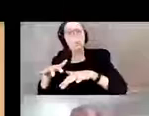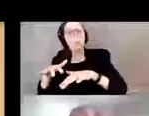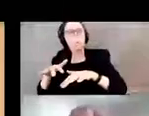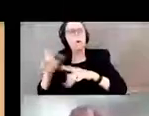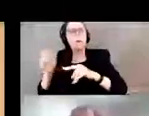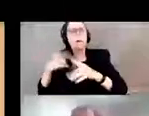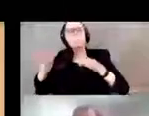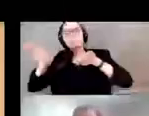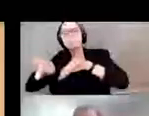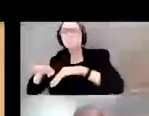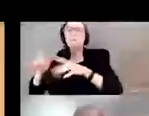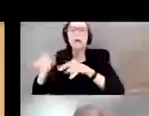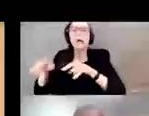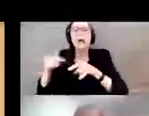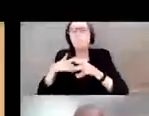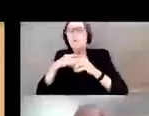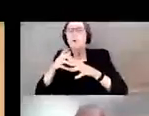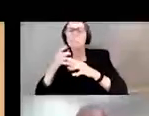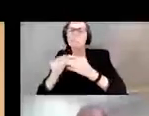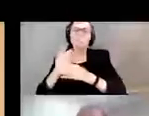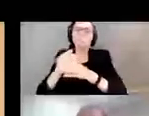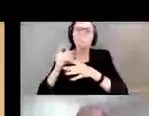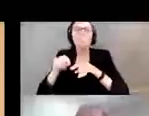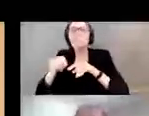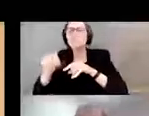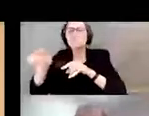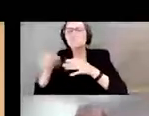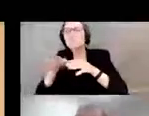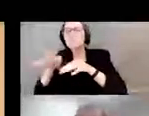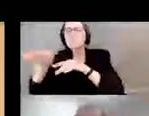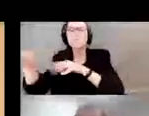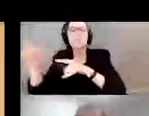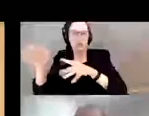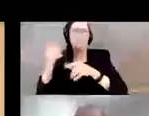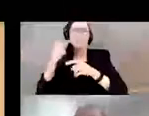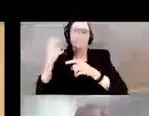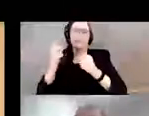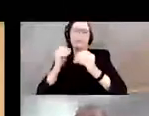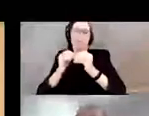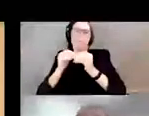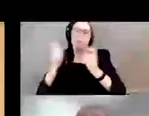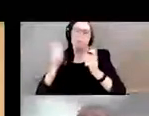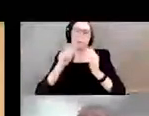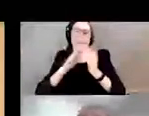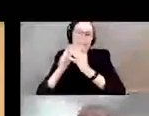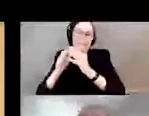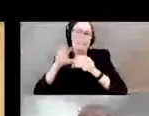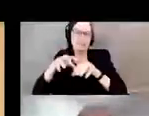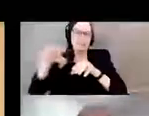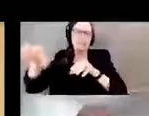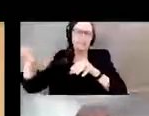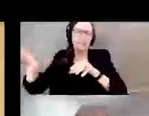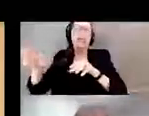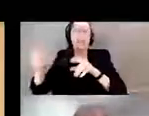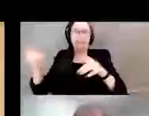are much more fertile. And this is where you see the major population centers. The cities of Afghanistan are